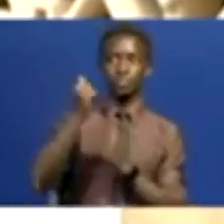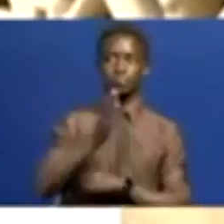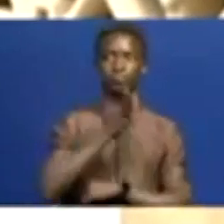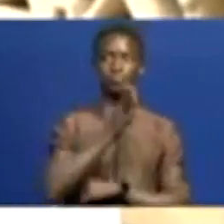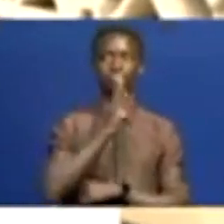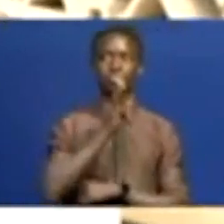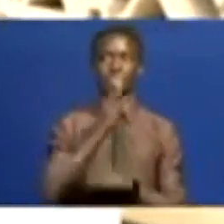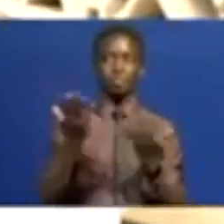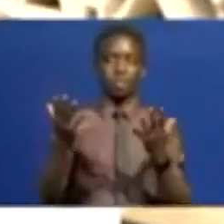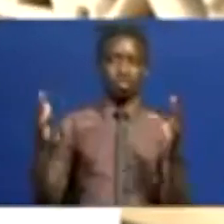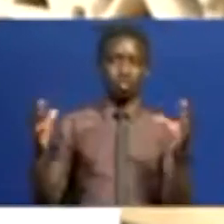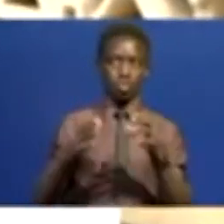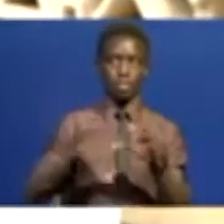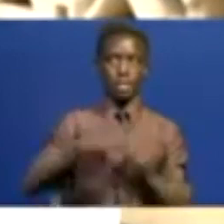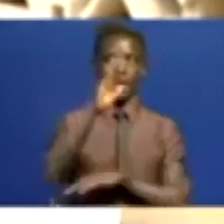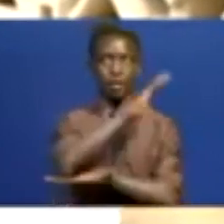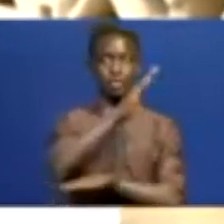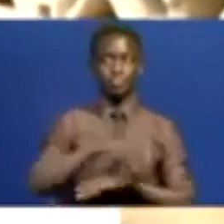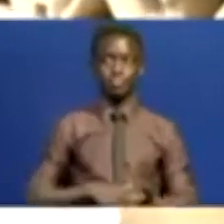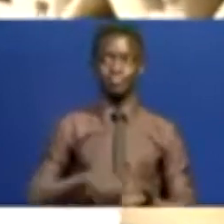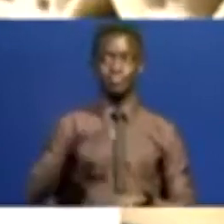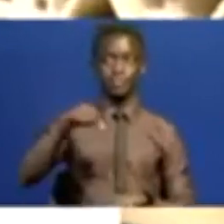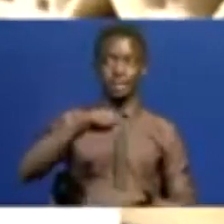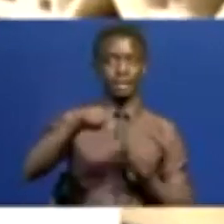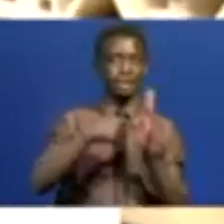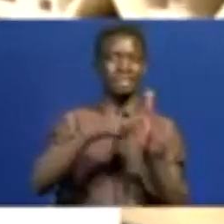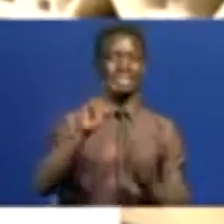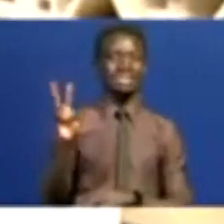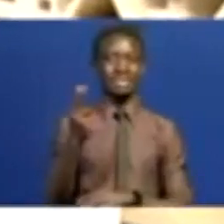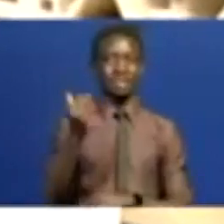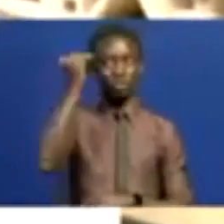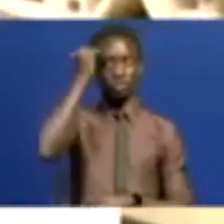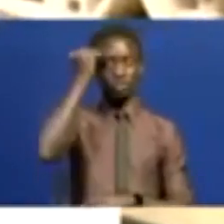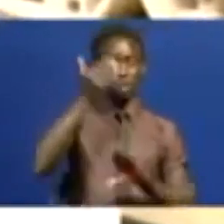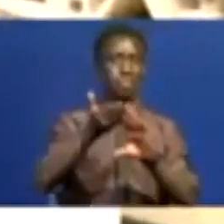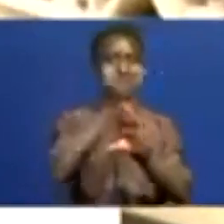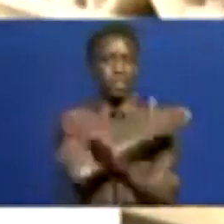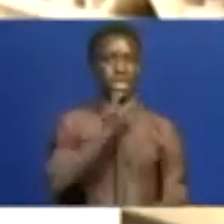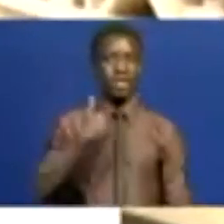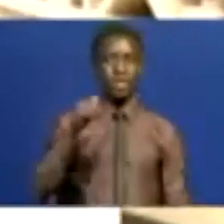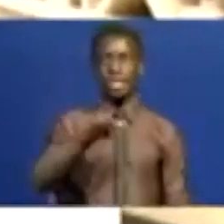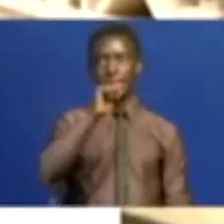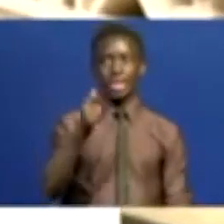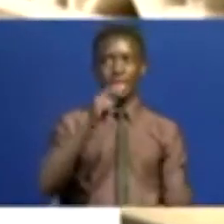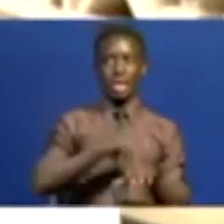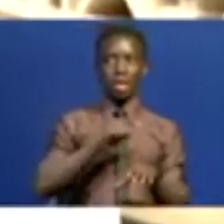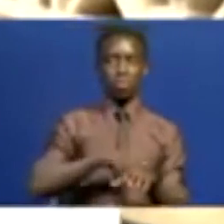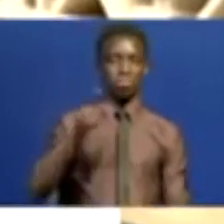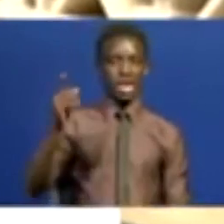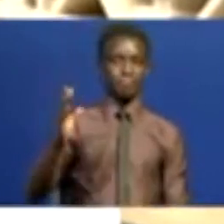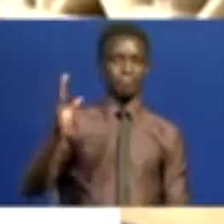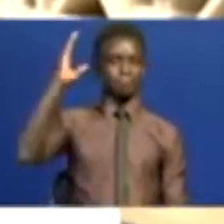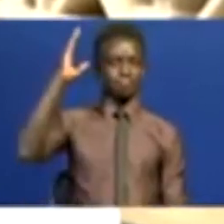afternoon on his annual State of the Nation. This is the second, bearing in mind that he had another after being sworn in as the President of the